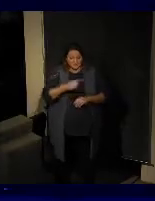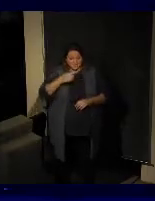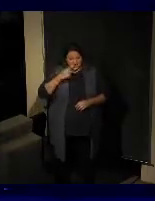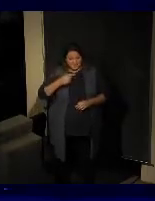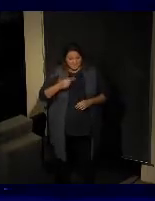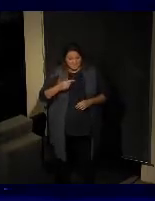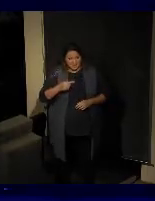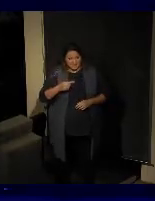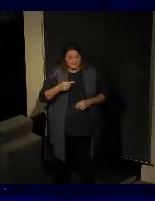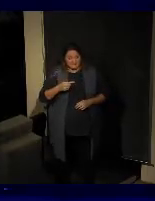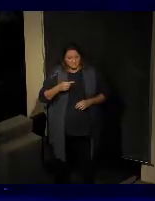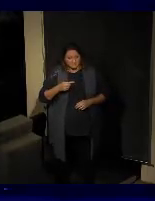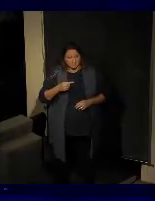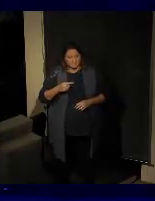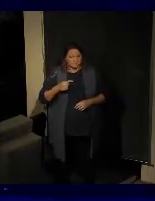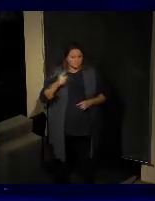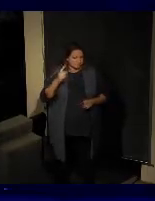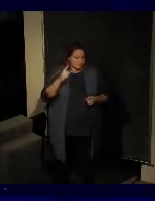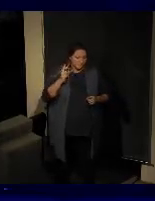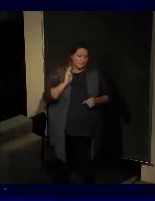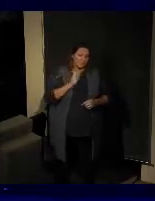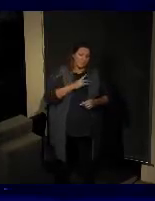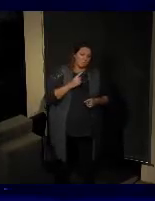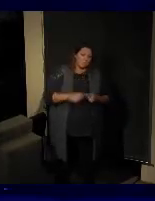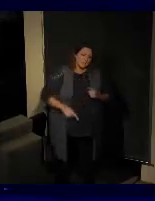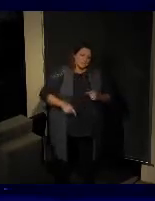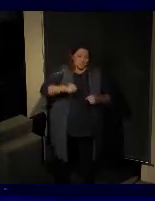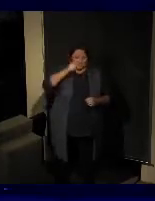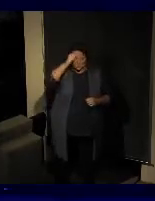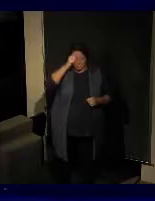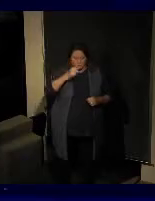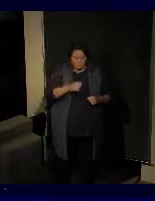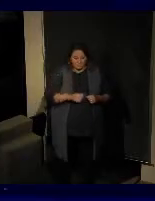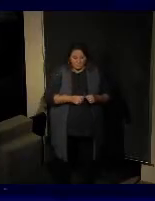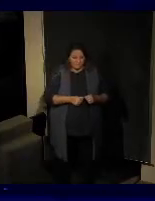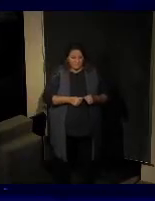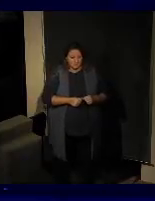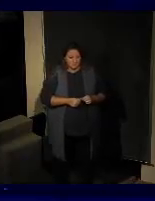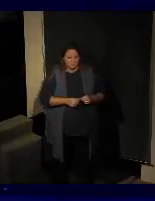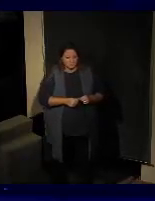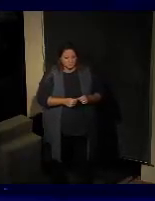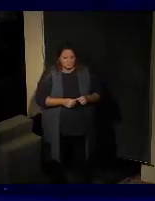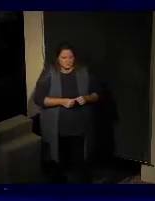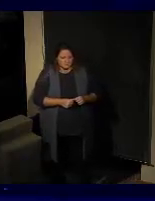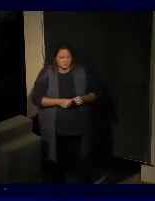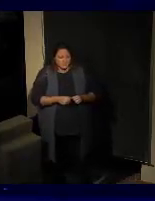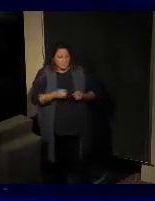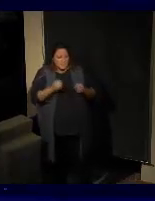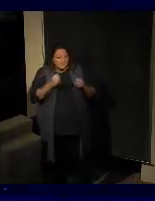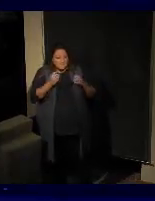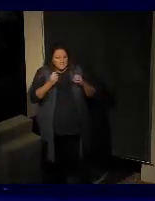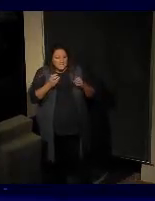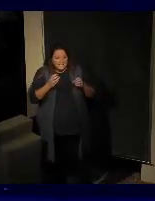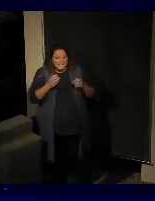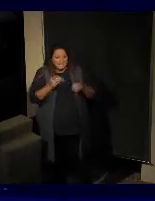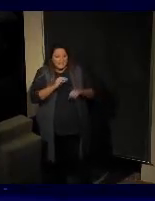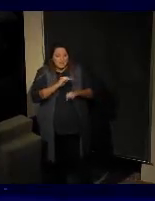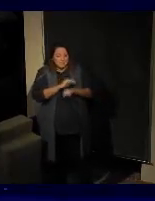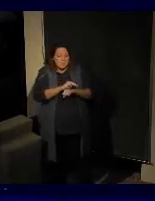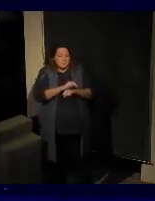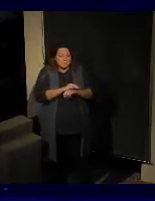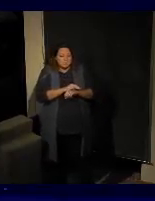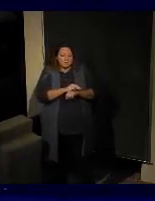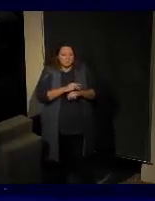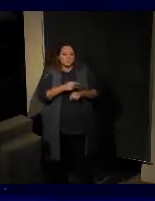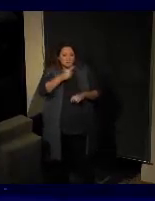case. I'm glad that we don't just have a couple and that's all that we're involved in. Many ministries that God has brought